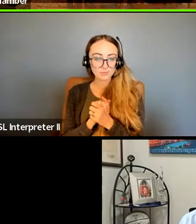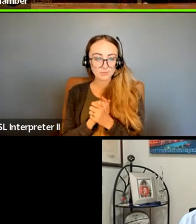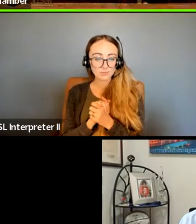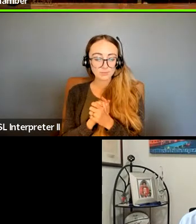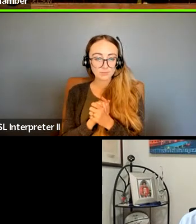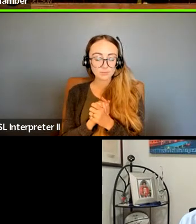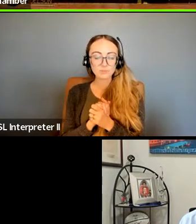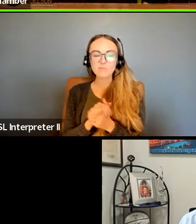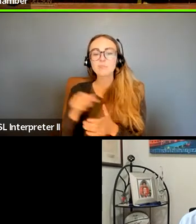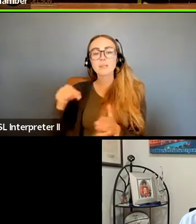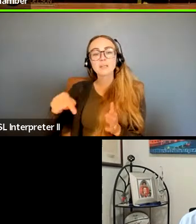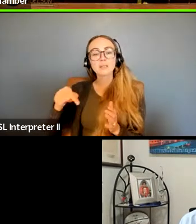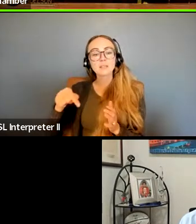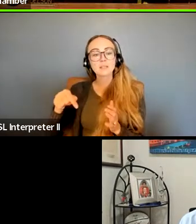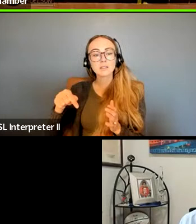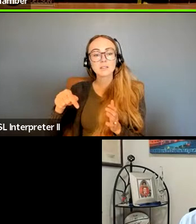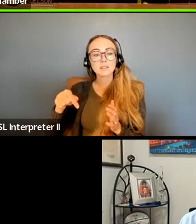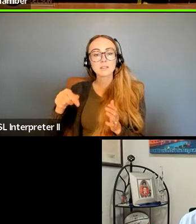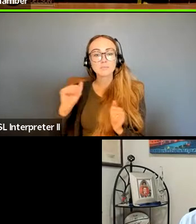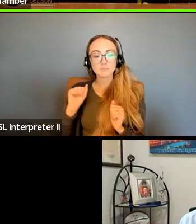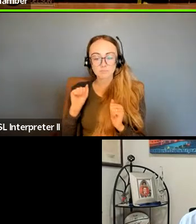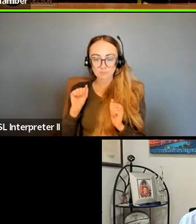Madam General Counsel, is the measure